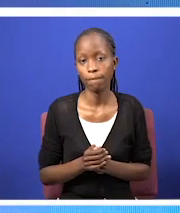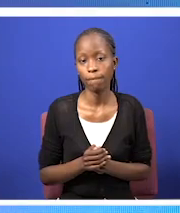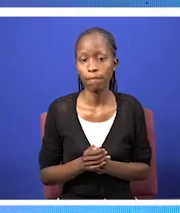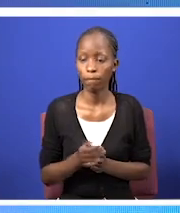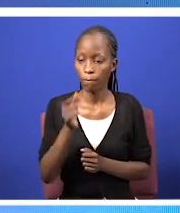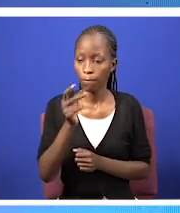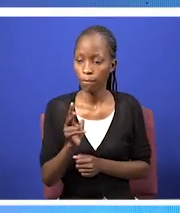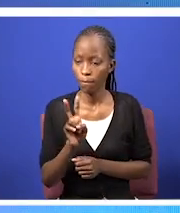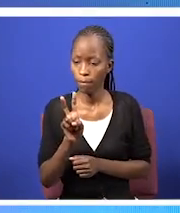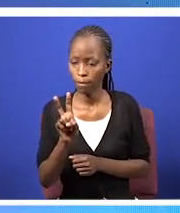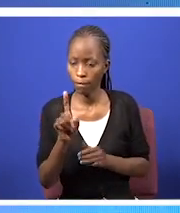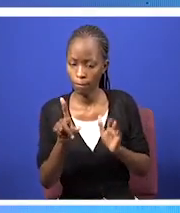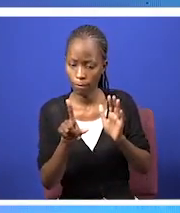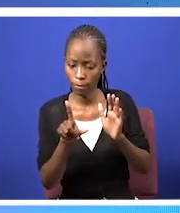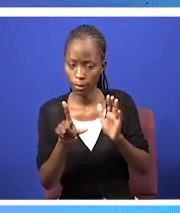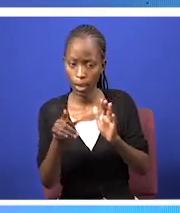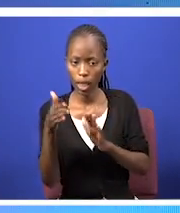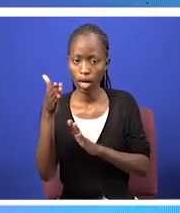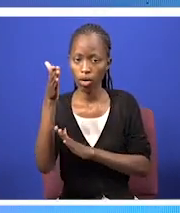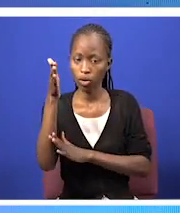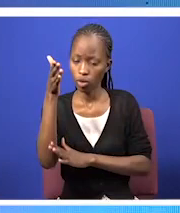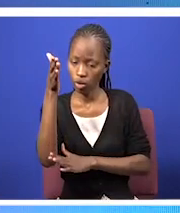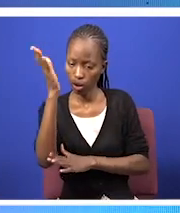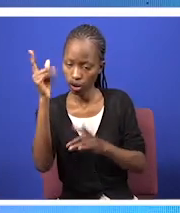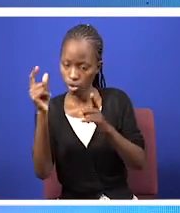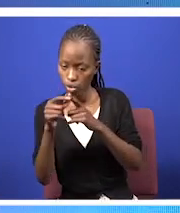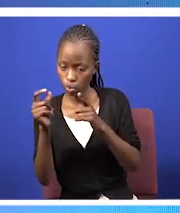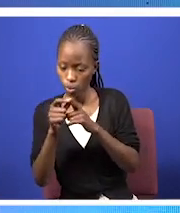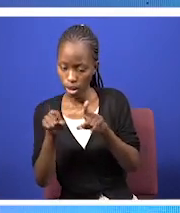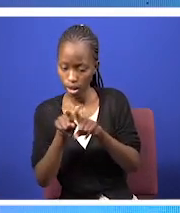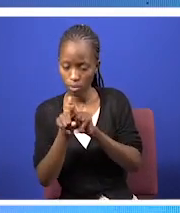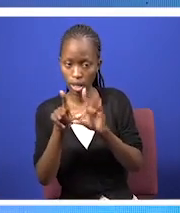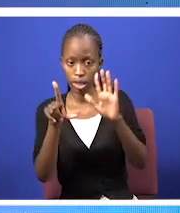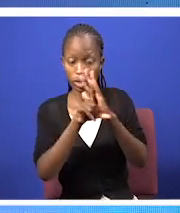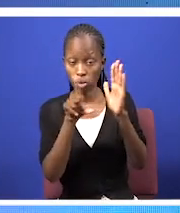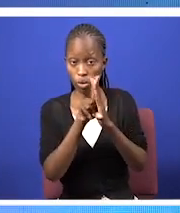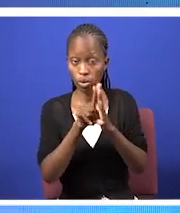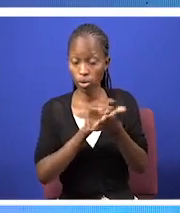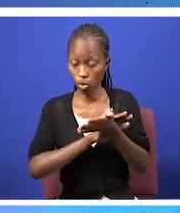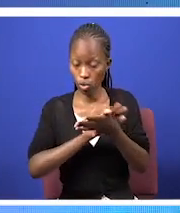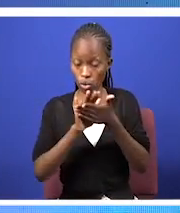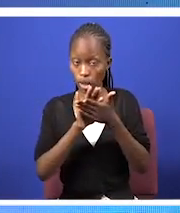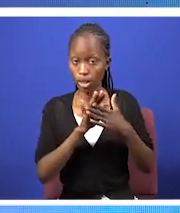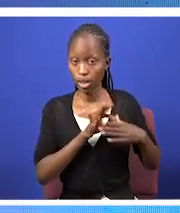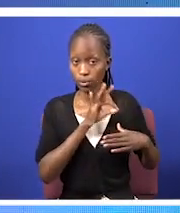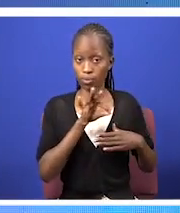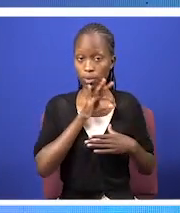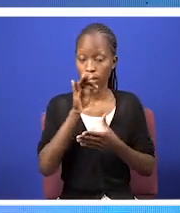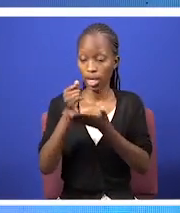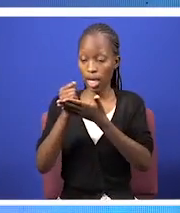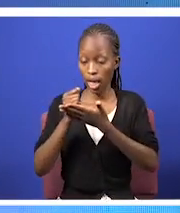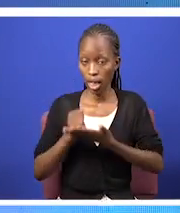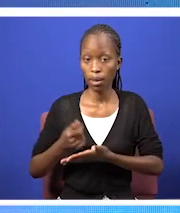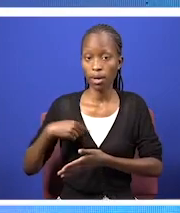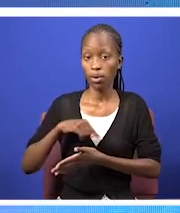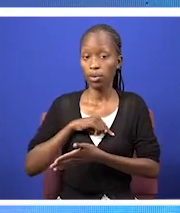look at the law as being the word of God, the revealed word of God to us, the advocate, the Holy Spirit,